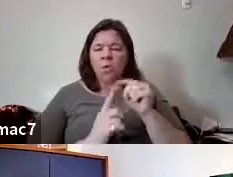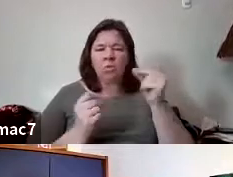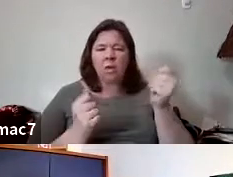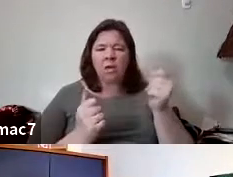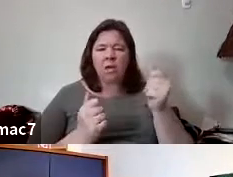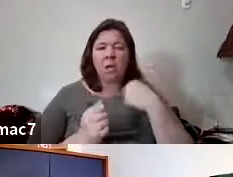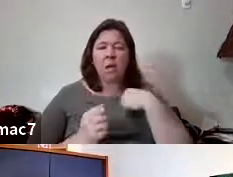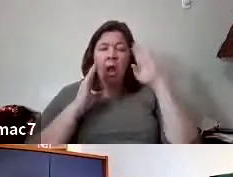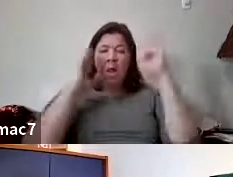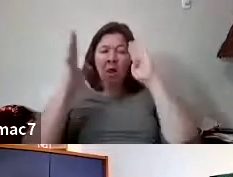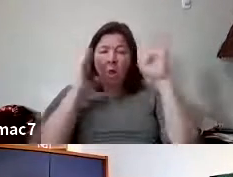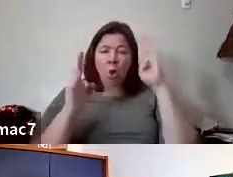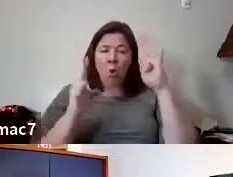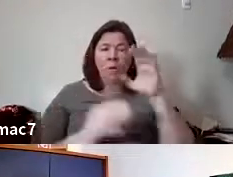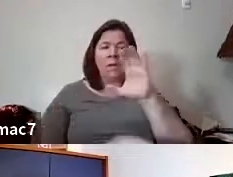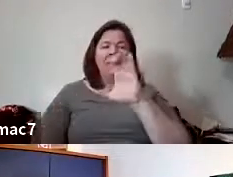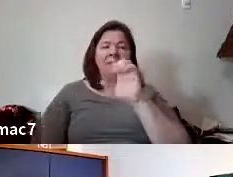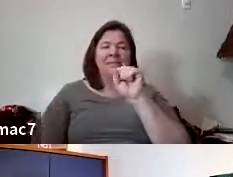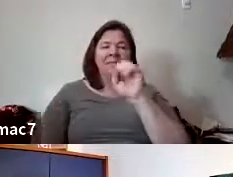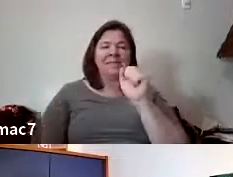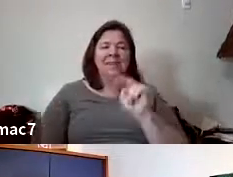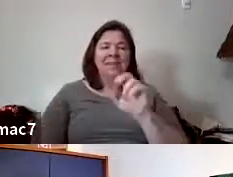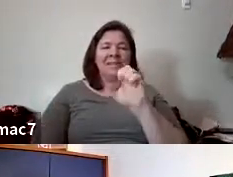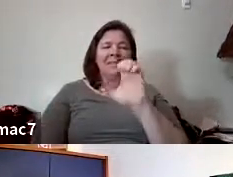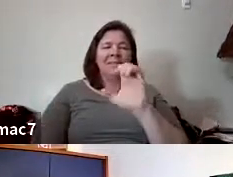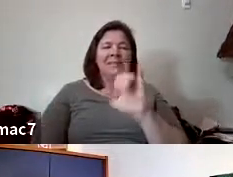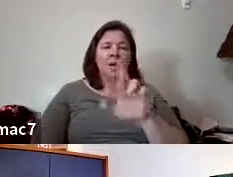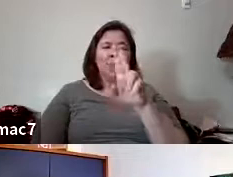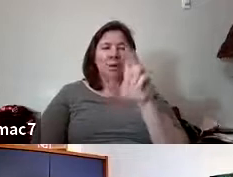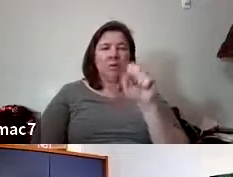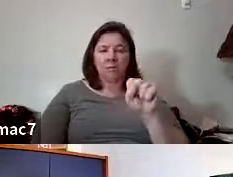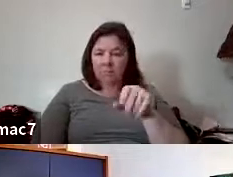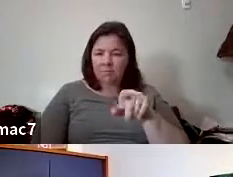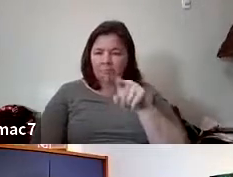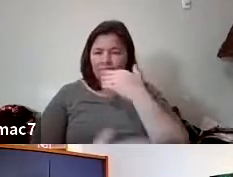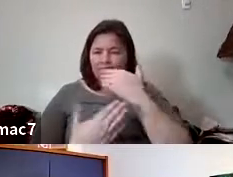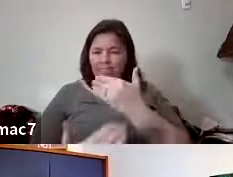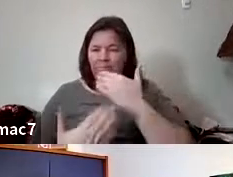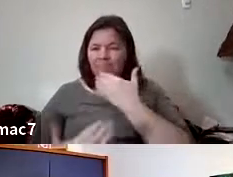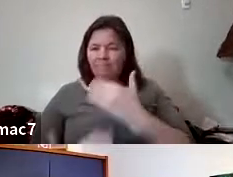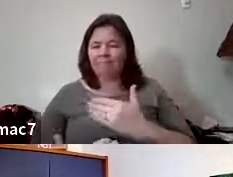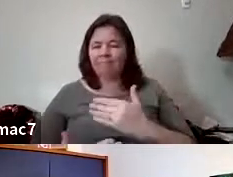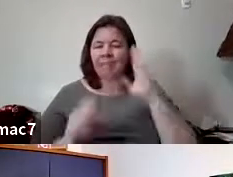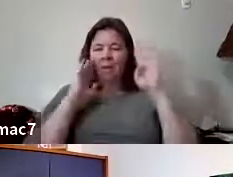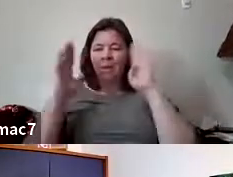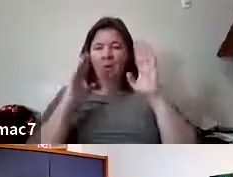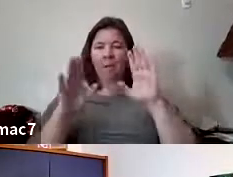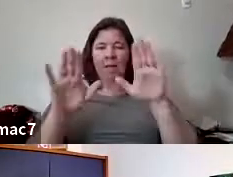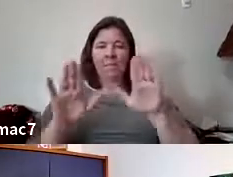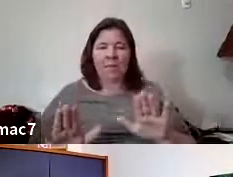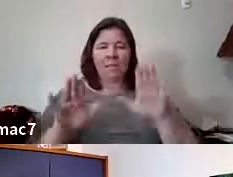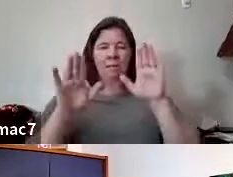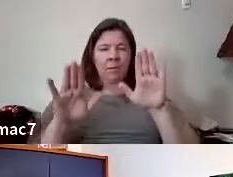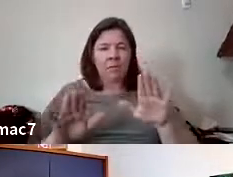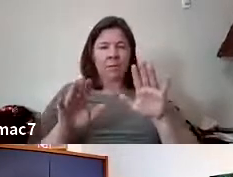Hello, everybody. How are you guys today? Hello, hello. Good, thank you. Awesome, awesome. It's just an amazing,